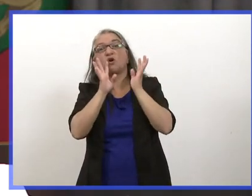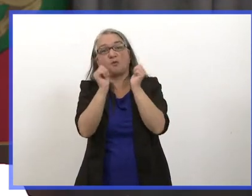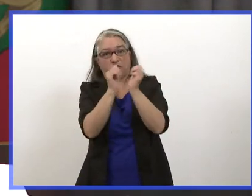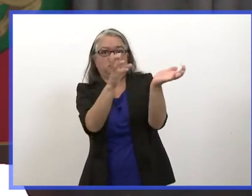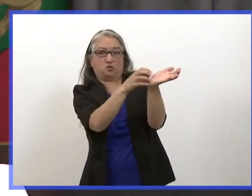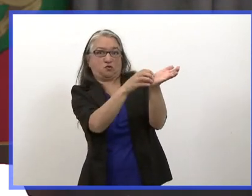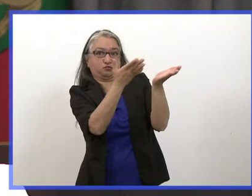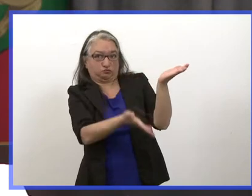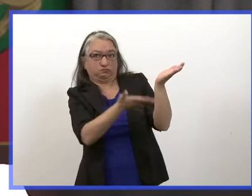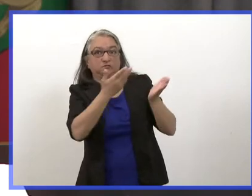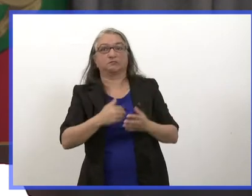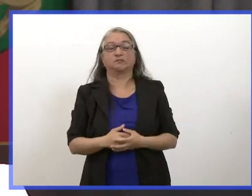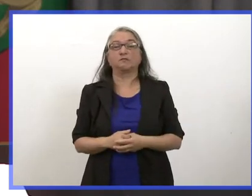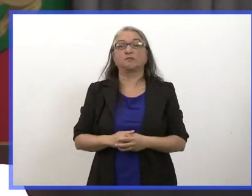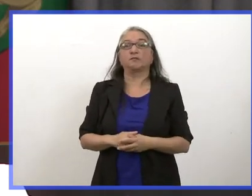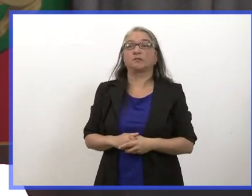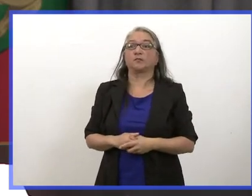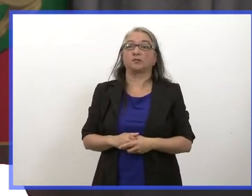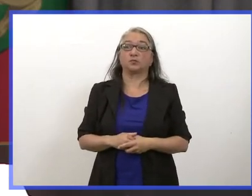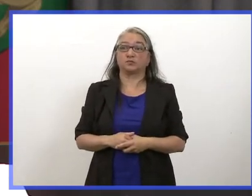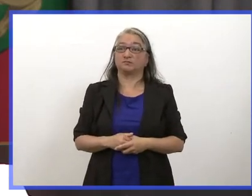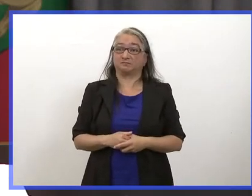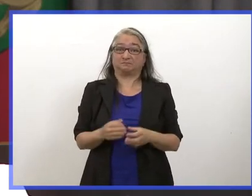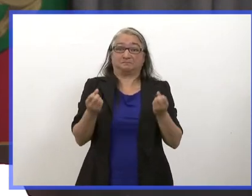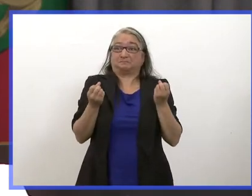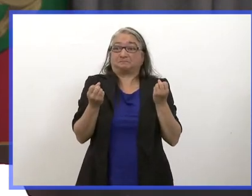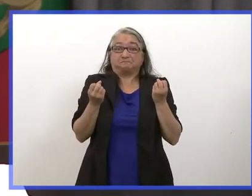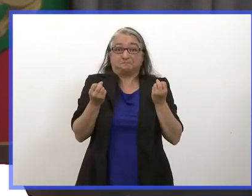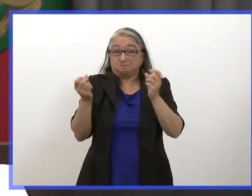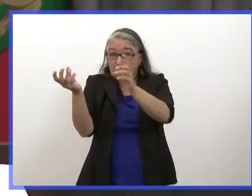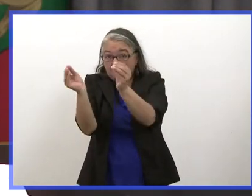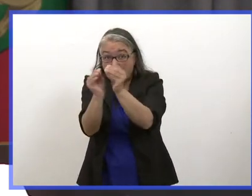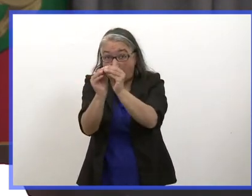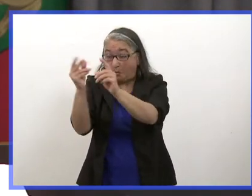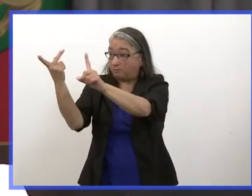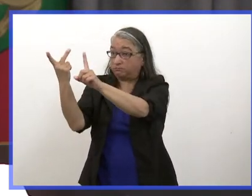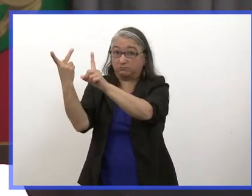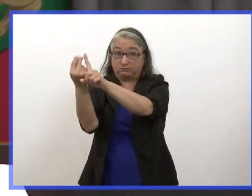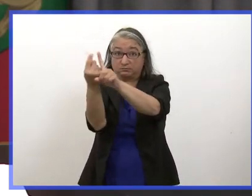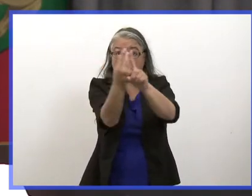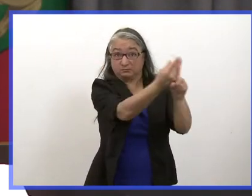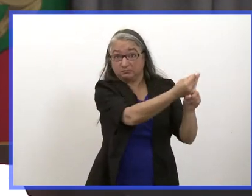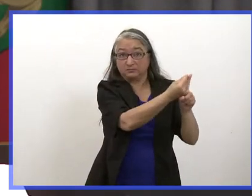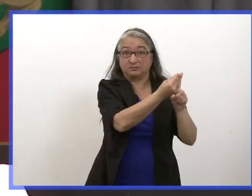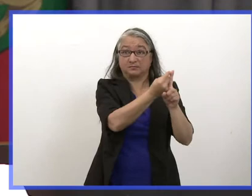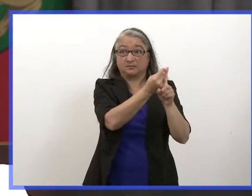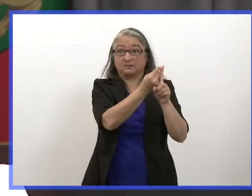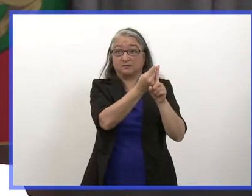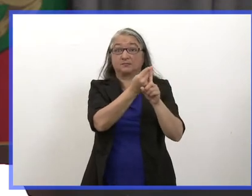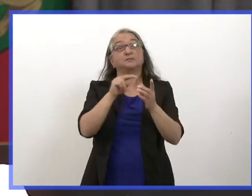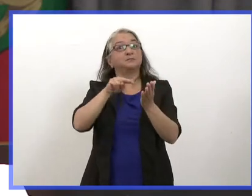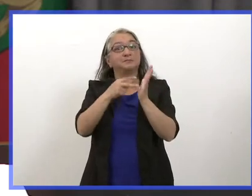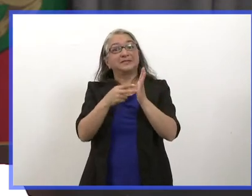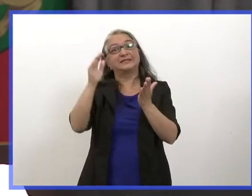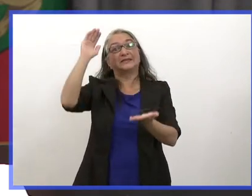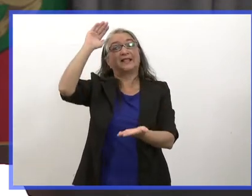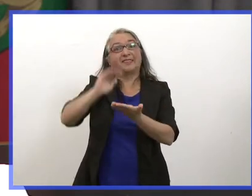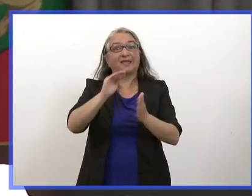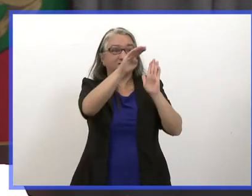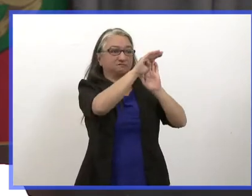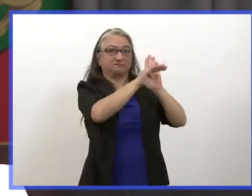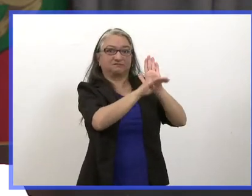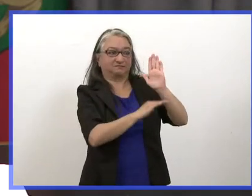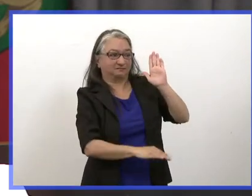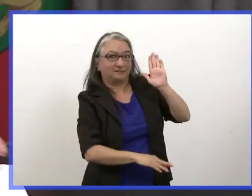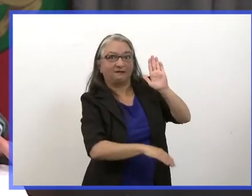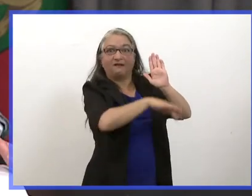start being able to look at lifting these restrictions. So the Lila Supersite has capacity,